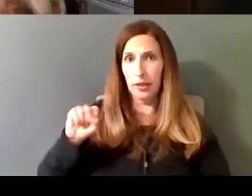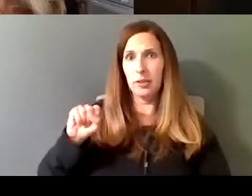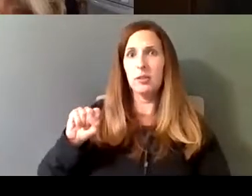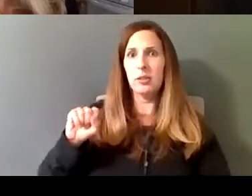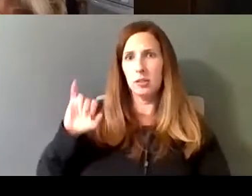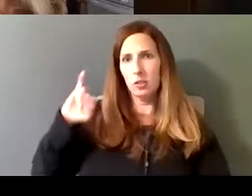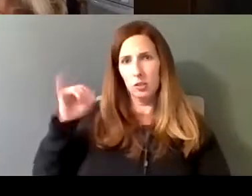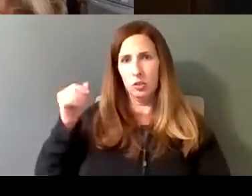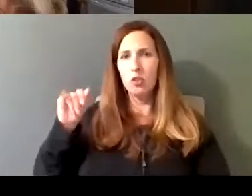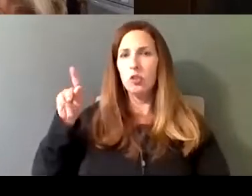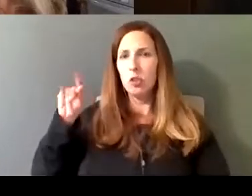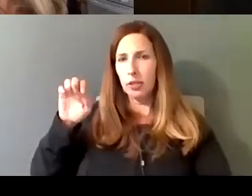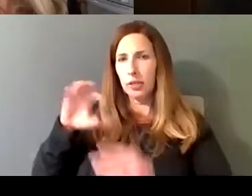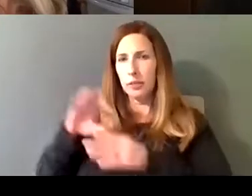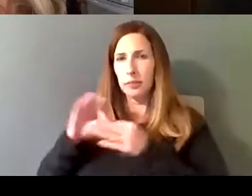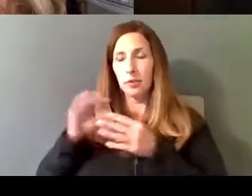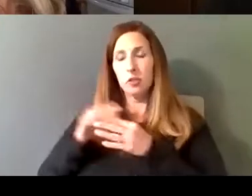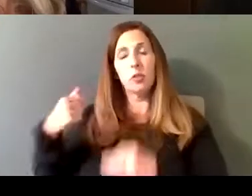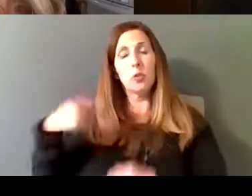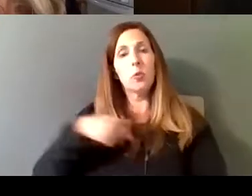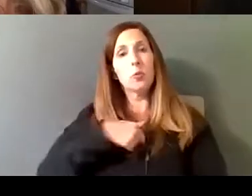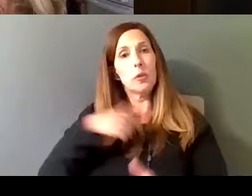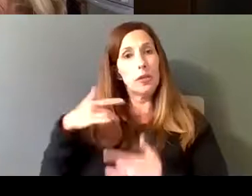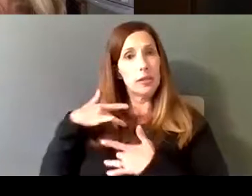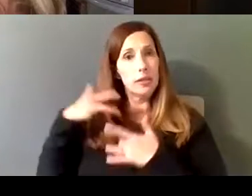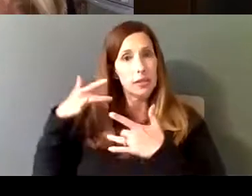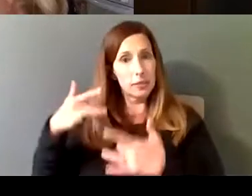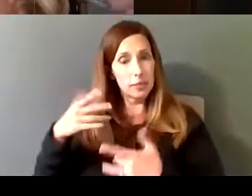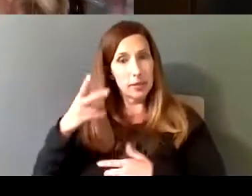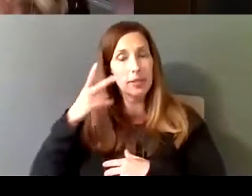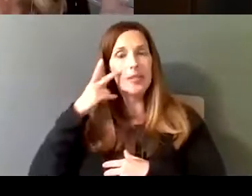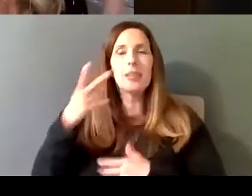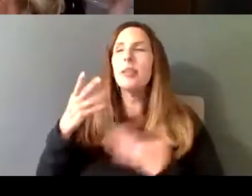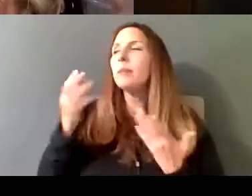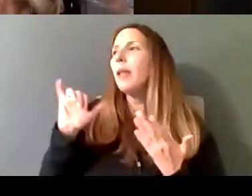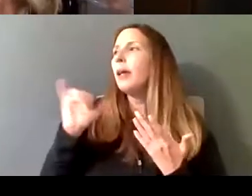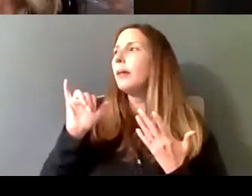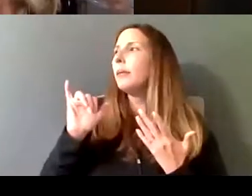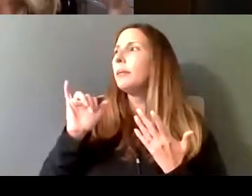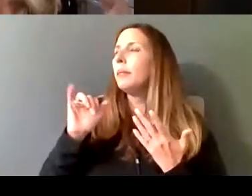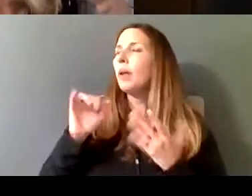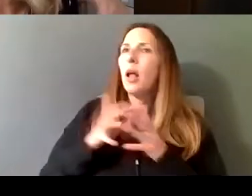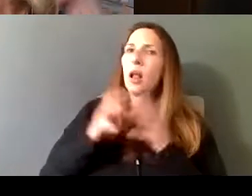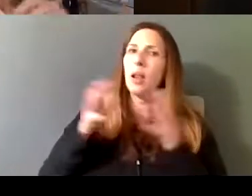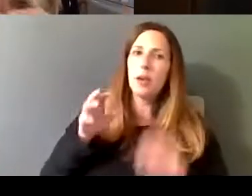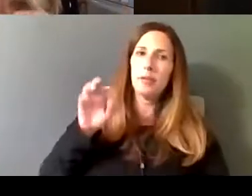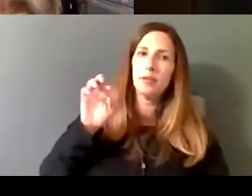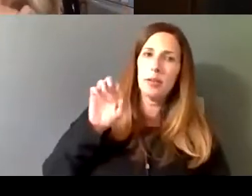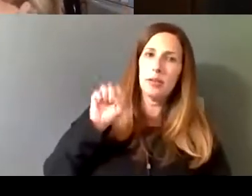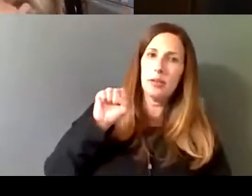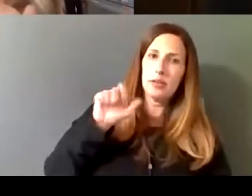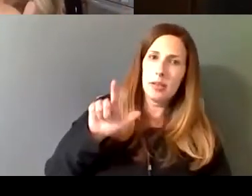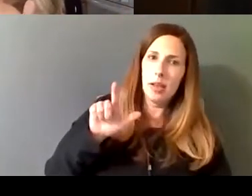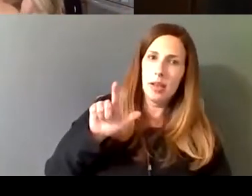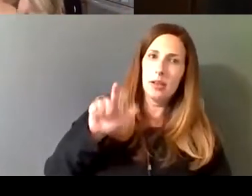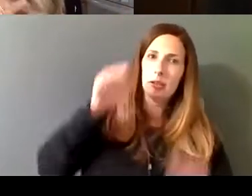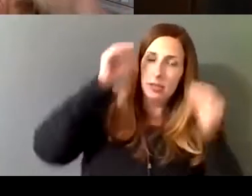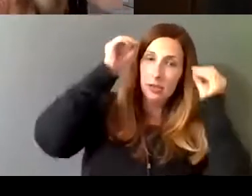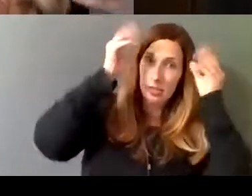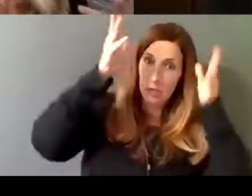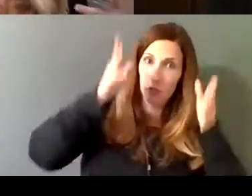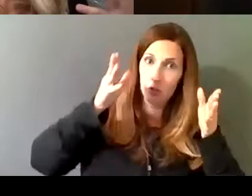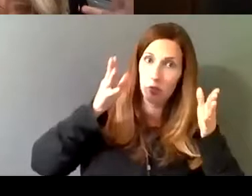mentioned. We typically see a lot, like teachers, a lot of the ESL or English as a second language teachers